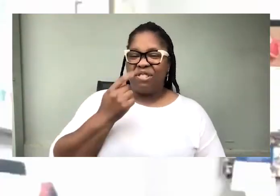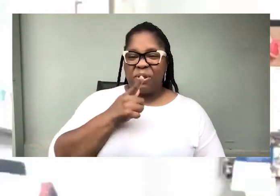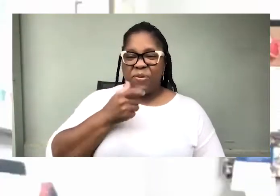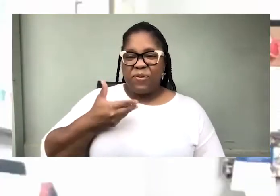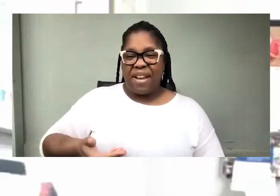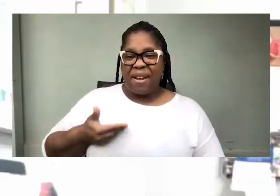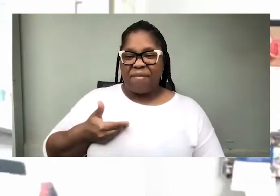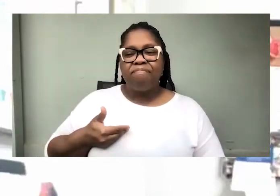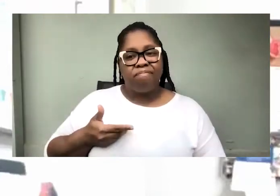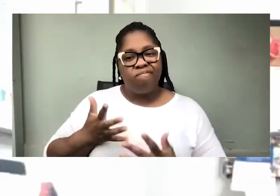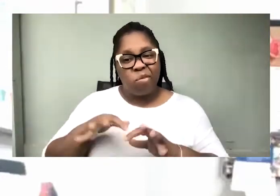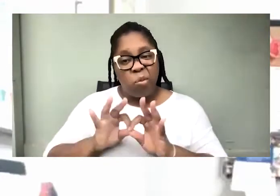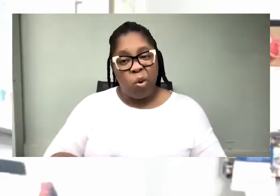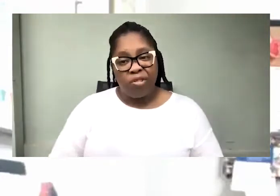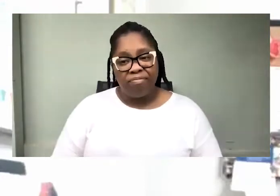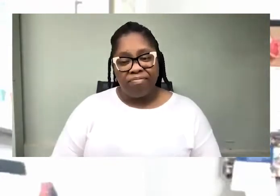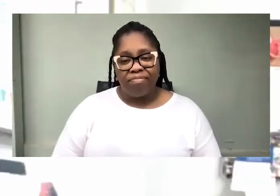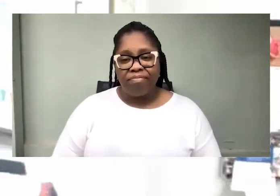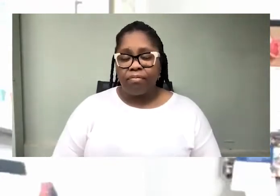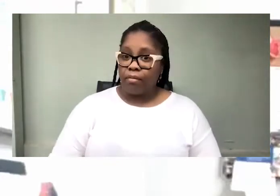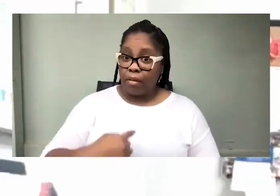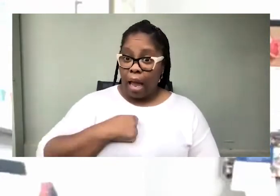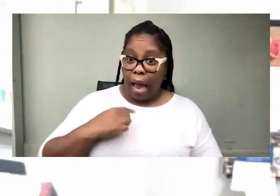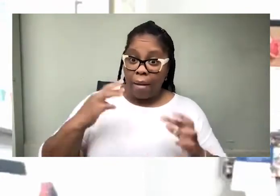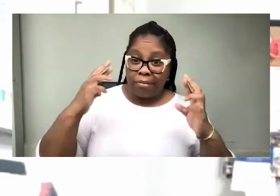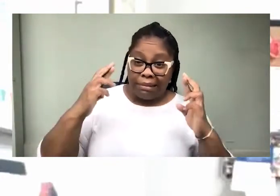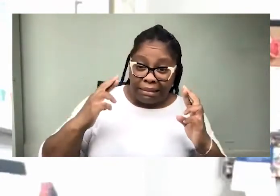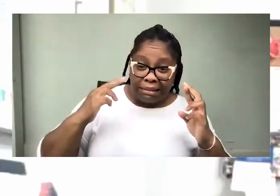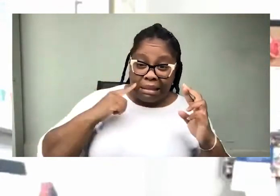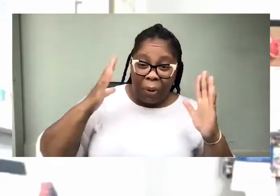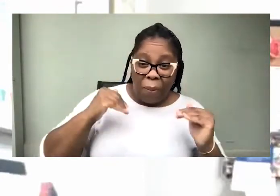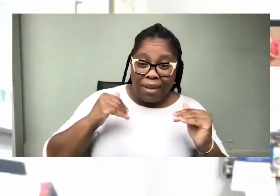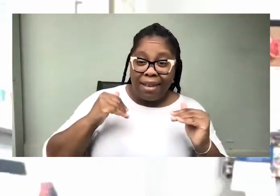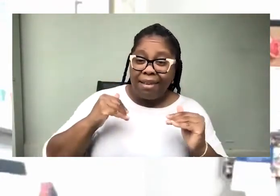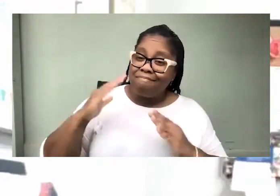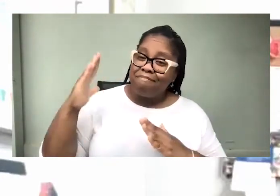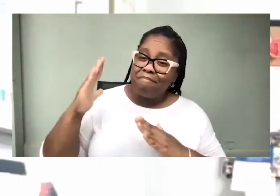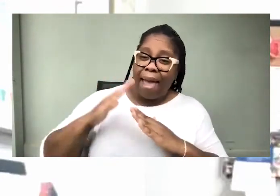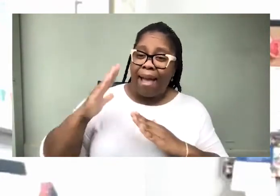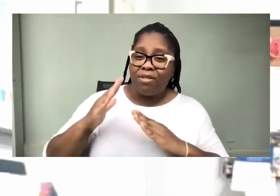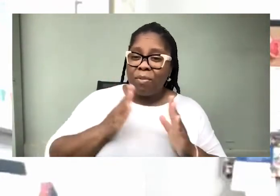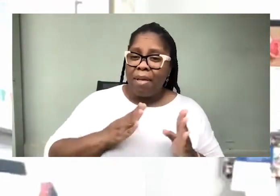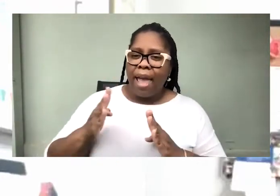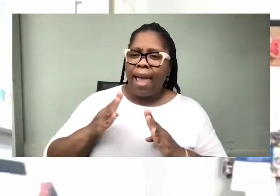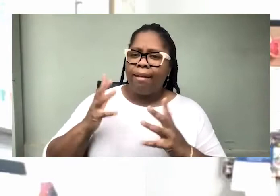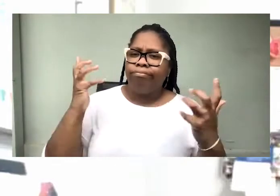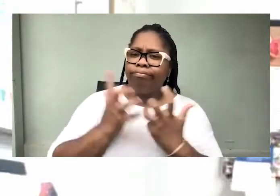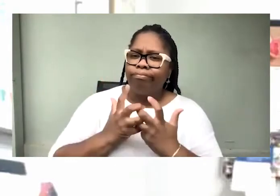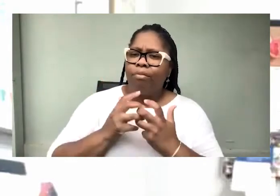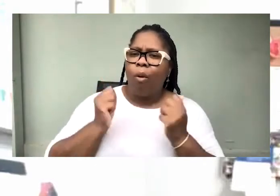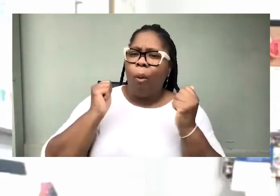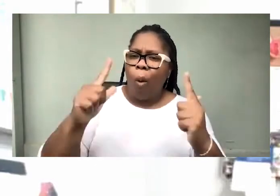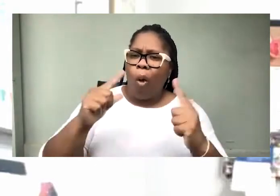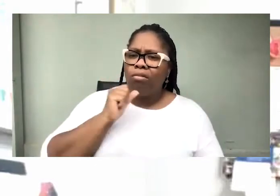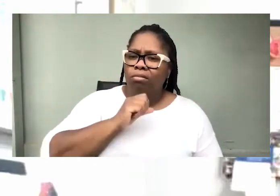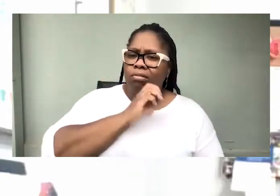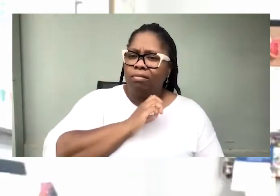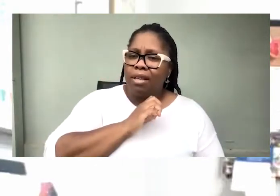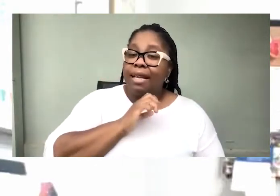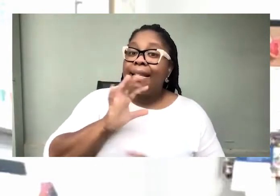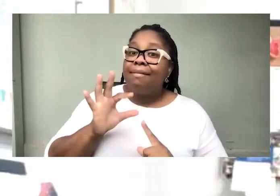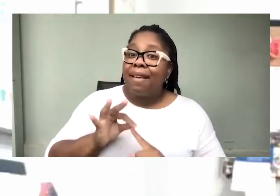important. I am hoping that this master plan works for all elders, especially the ones that